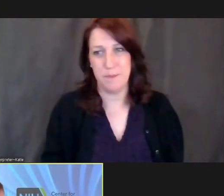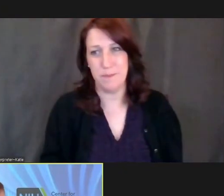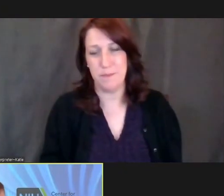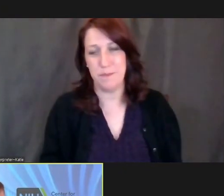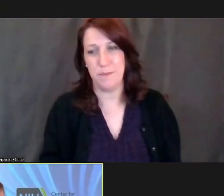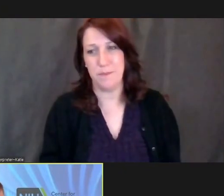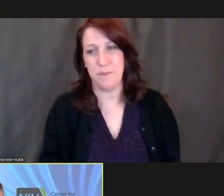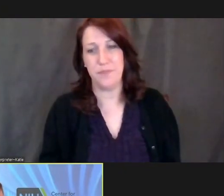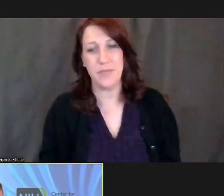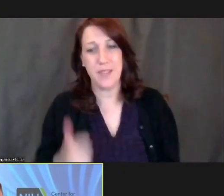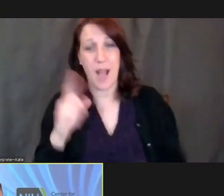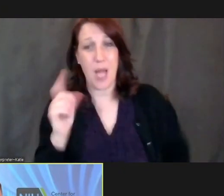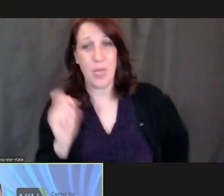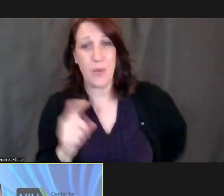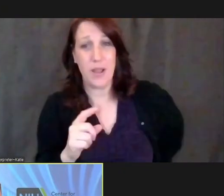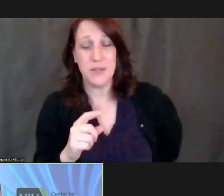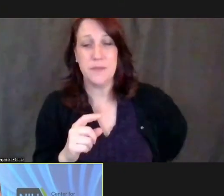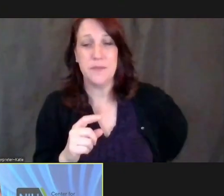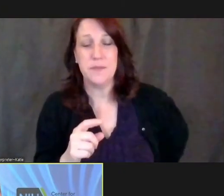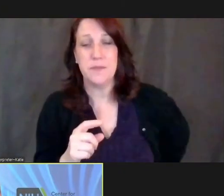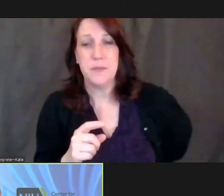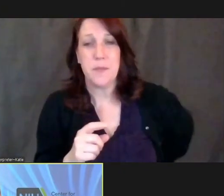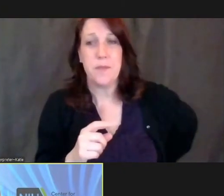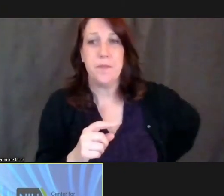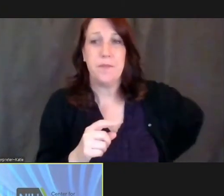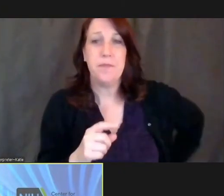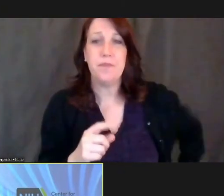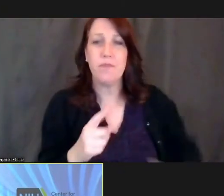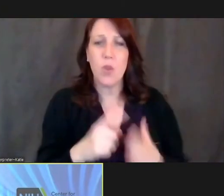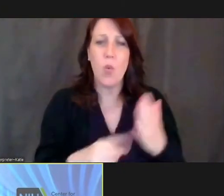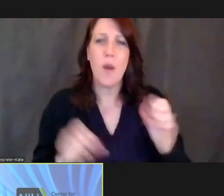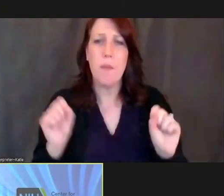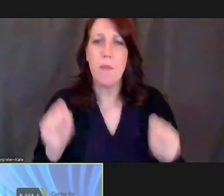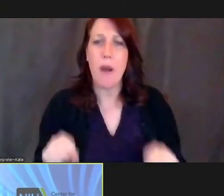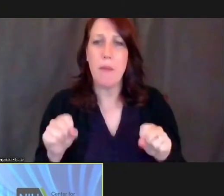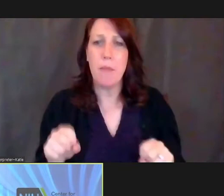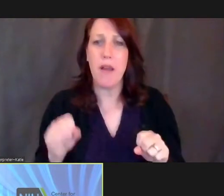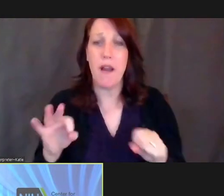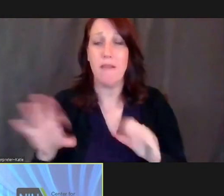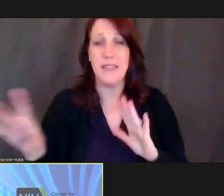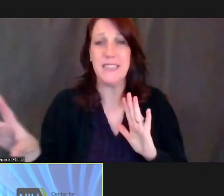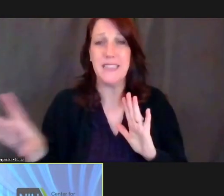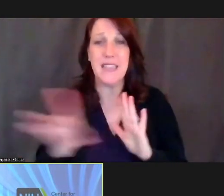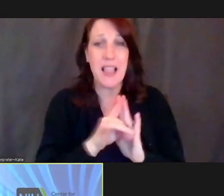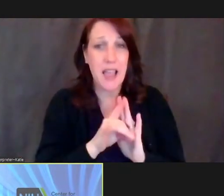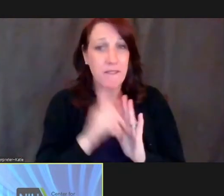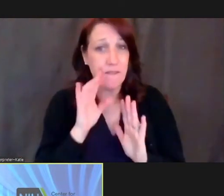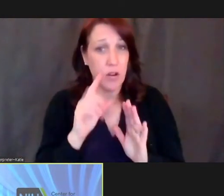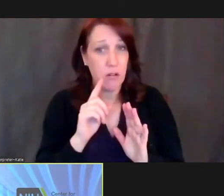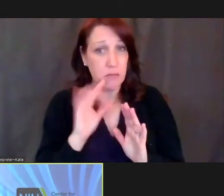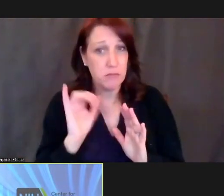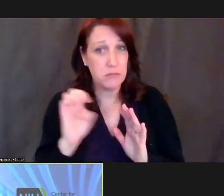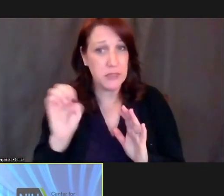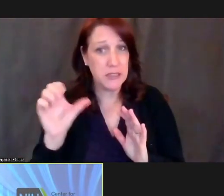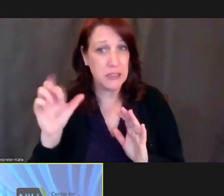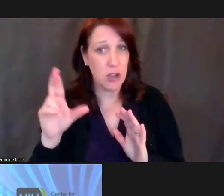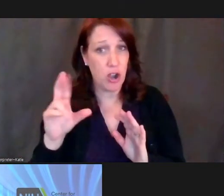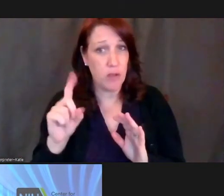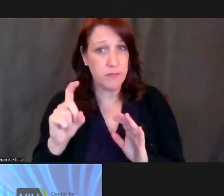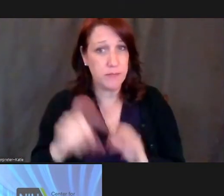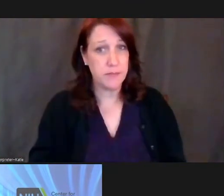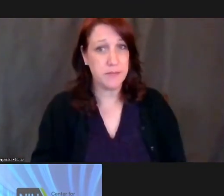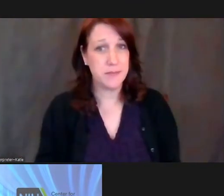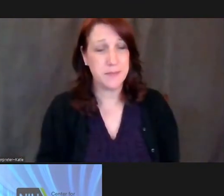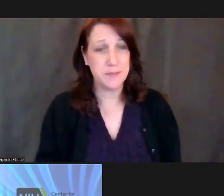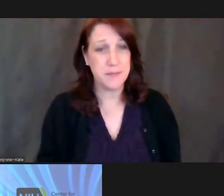And we have another question about the ECR program. What's the probability of getting selected for the ECR program?